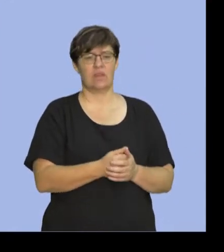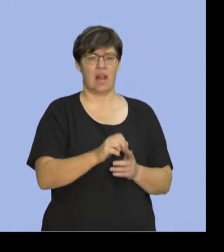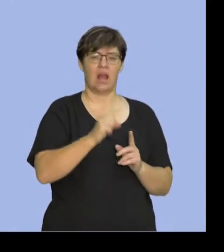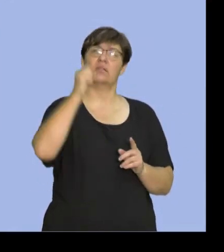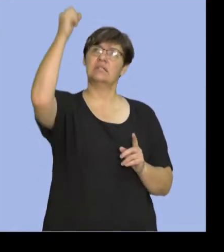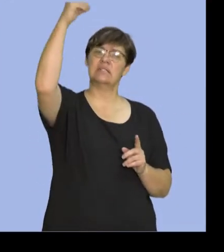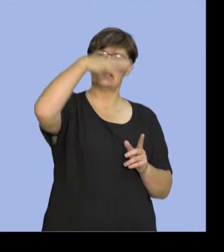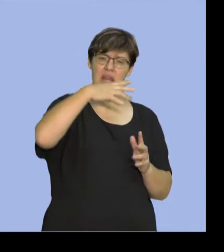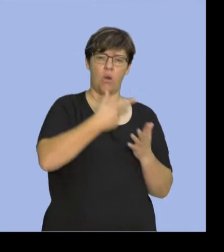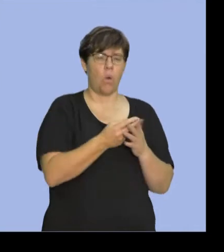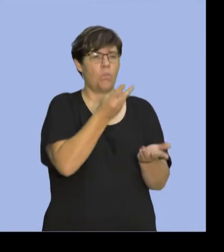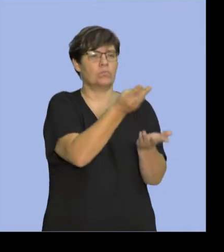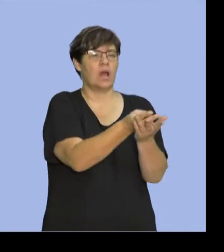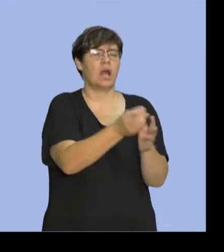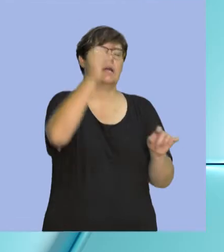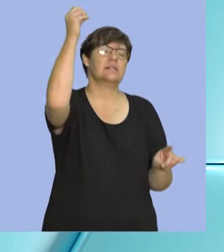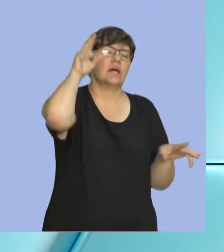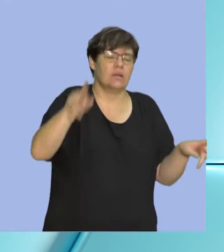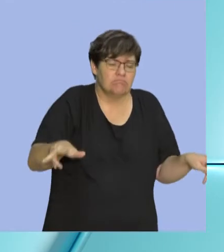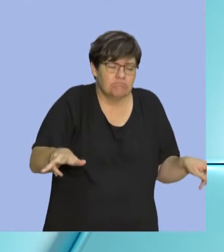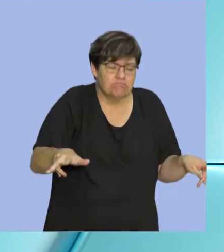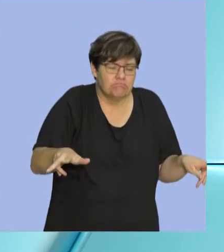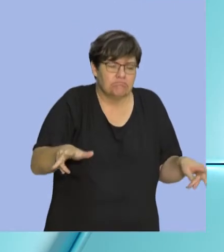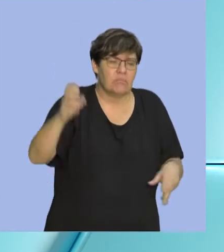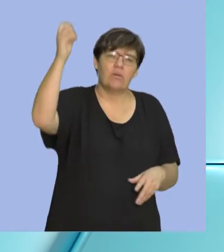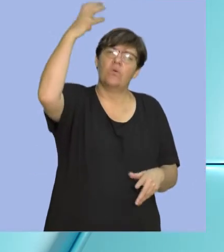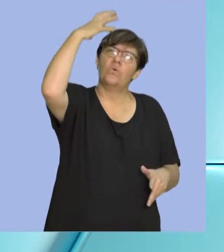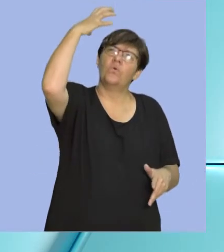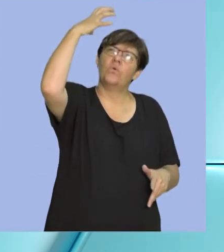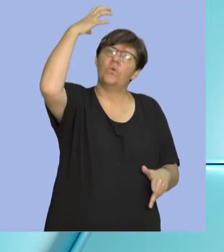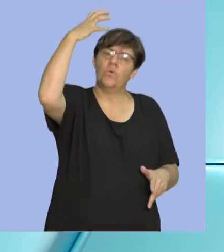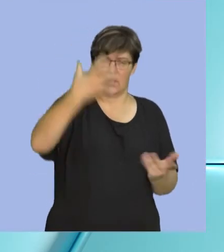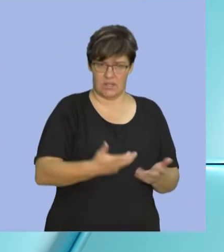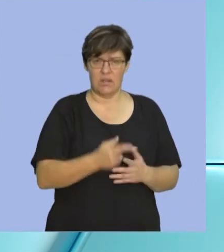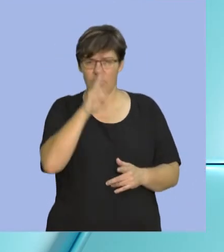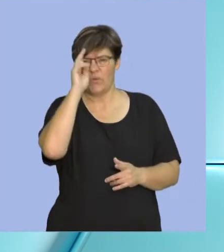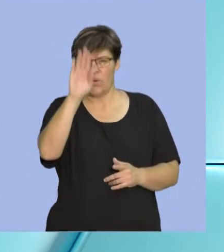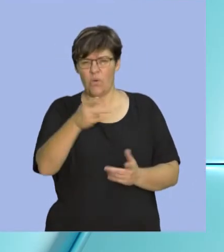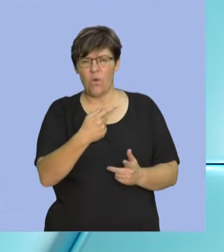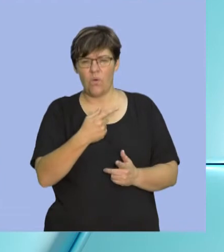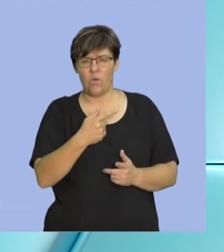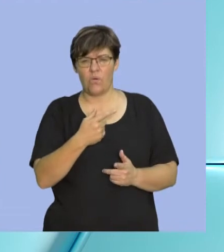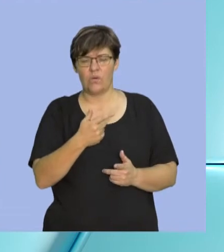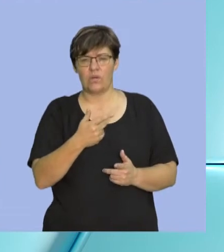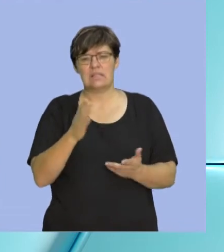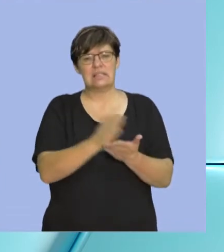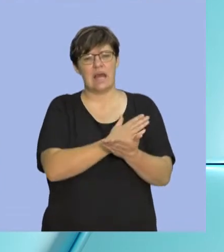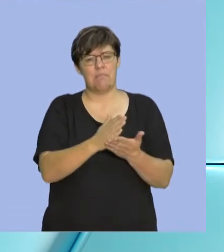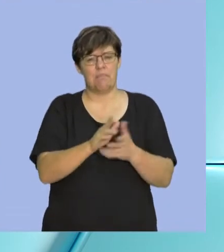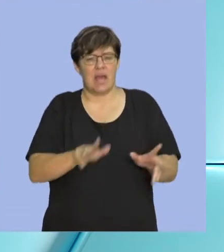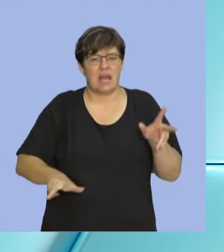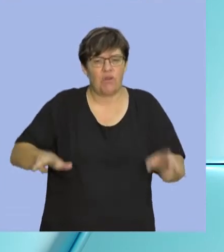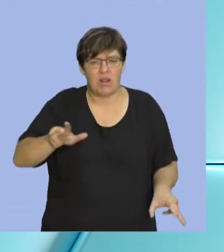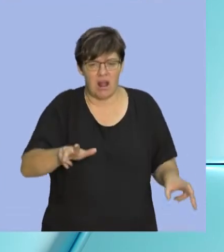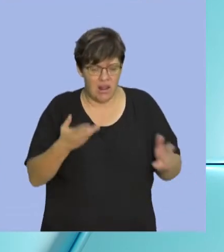sunning or basking in the sun. And as I mentioned at the start, you'd notice that in winter, you'll find that certain reptiles